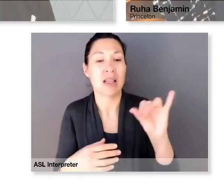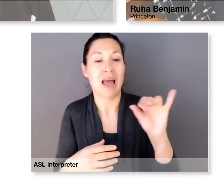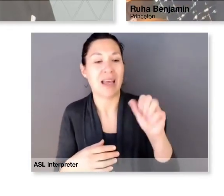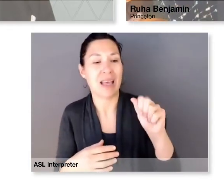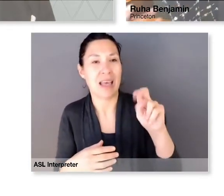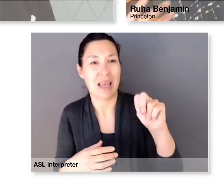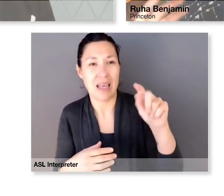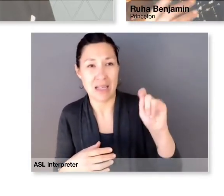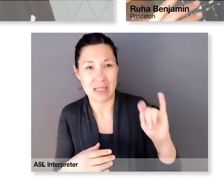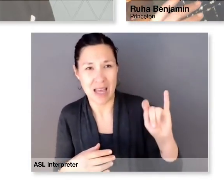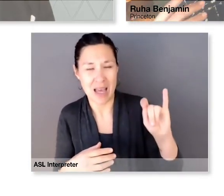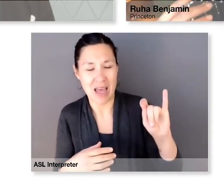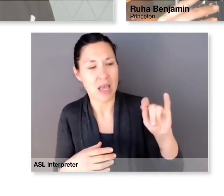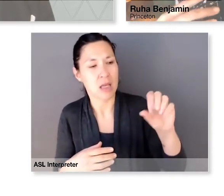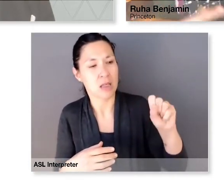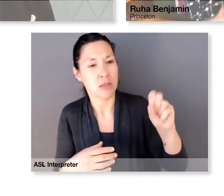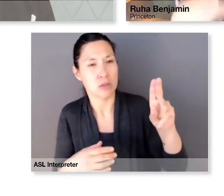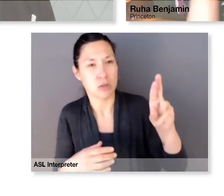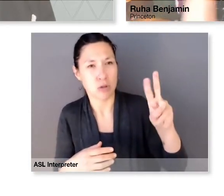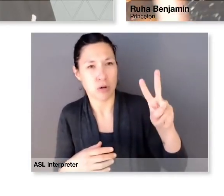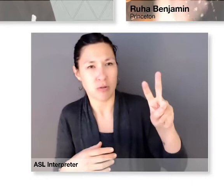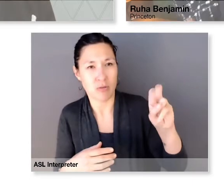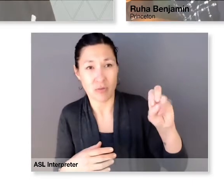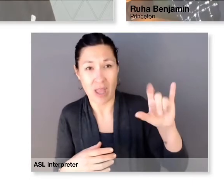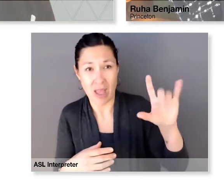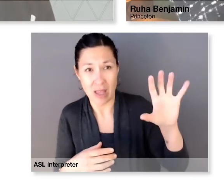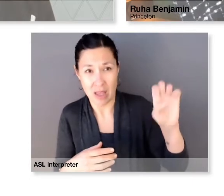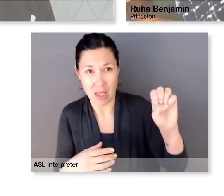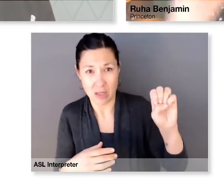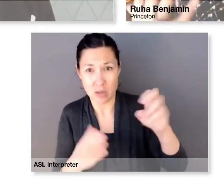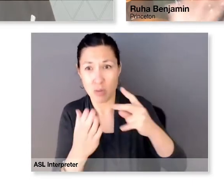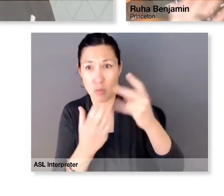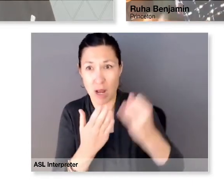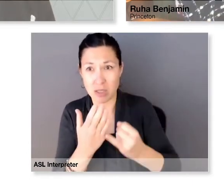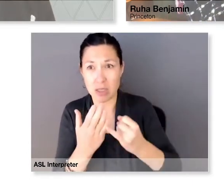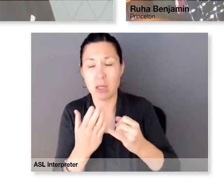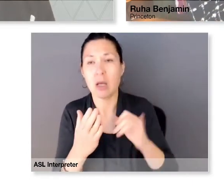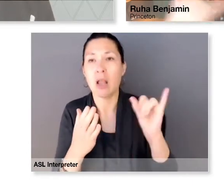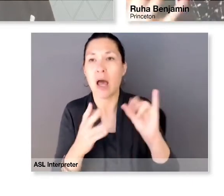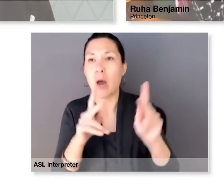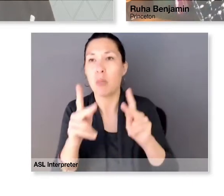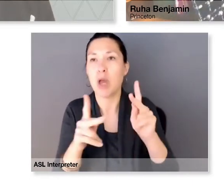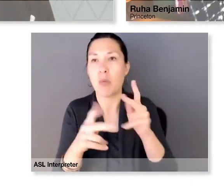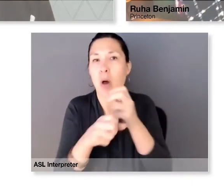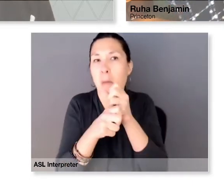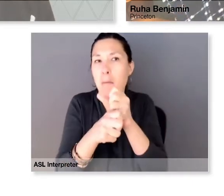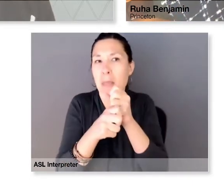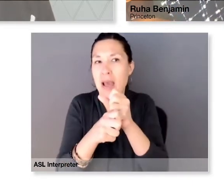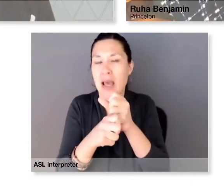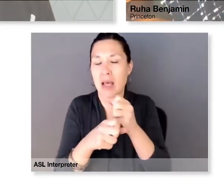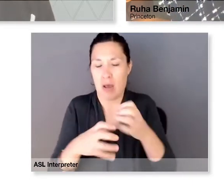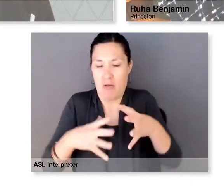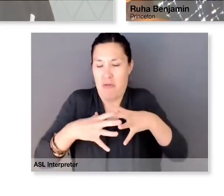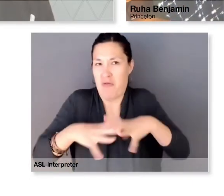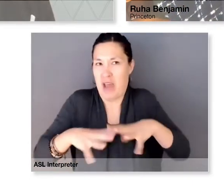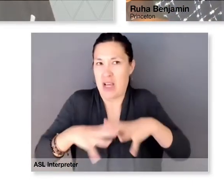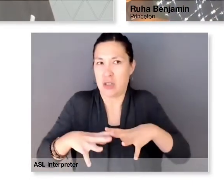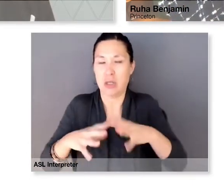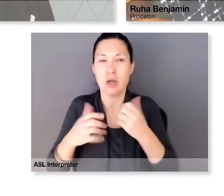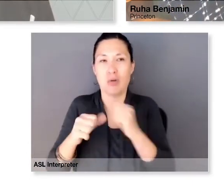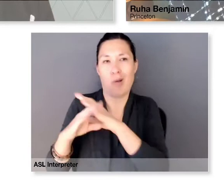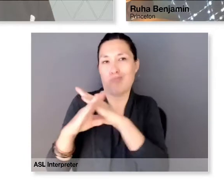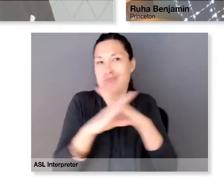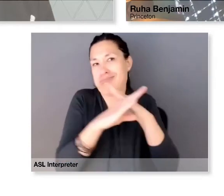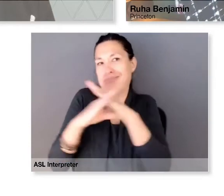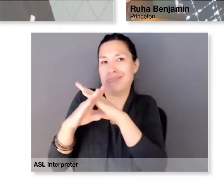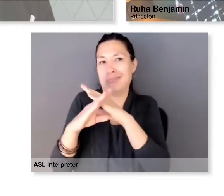more creative, in which people are creating fashion that are sort of anti-surveillance fashion examples versus